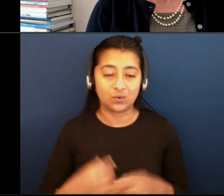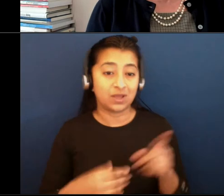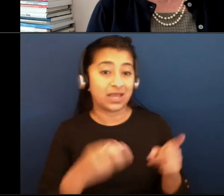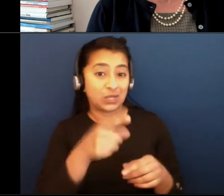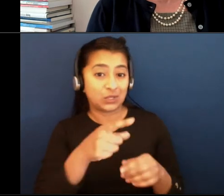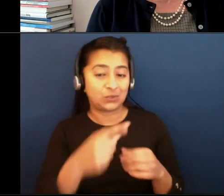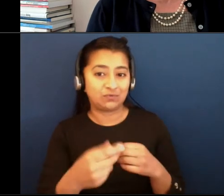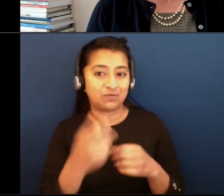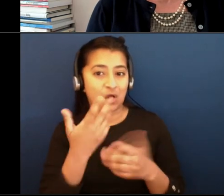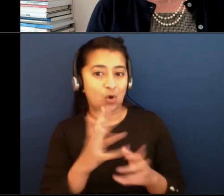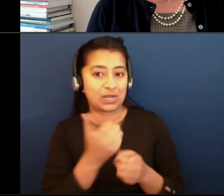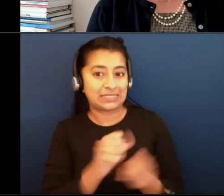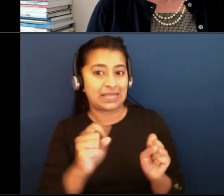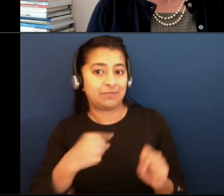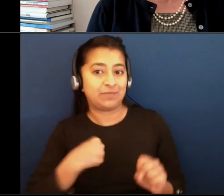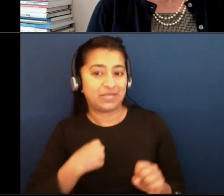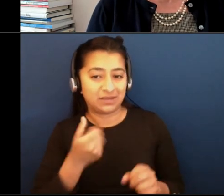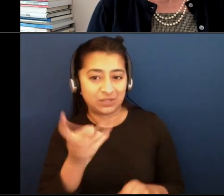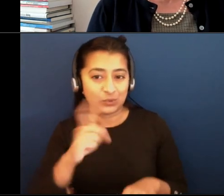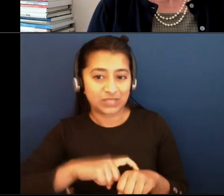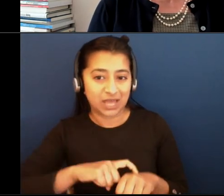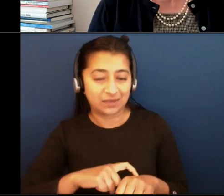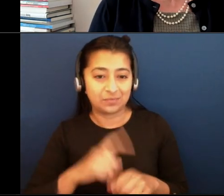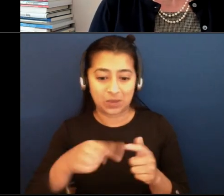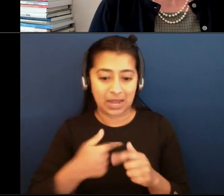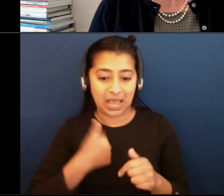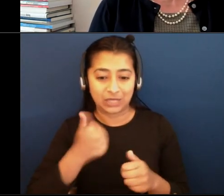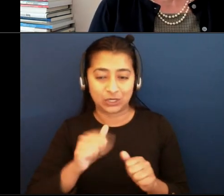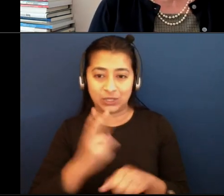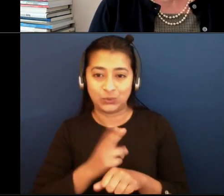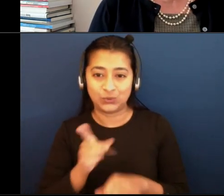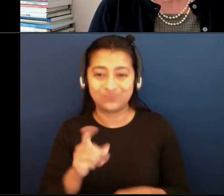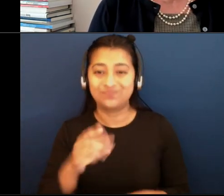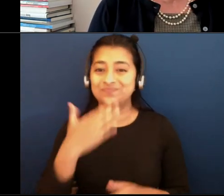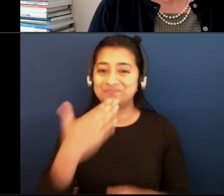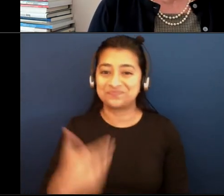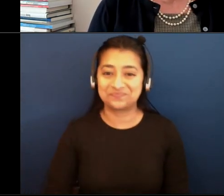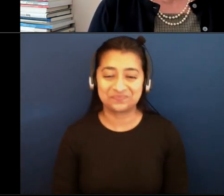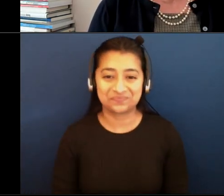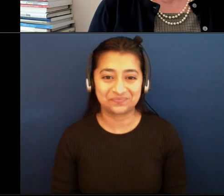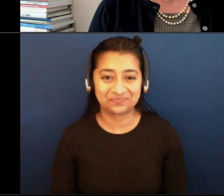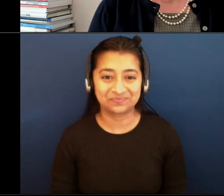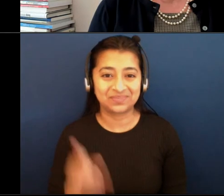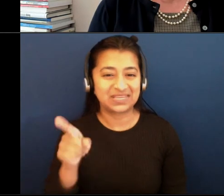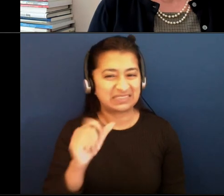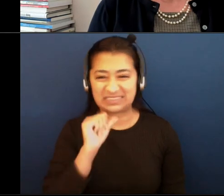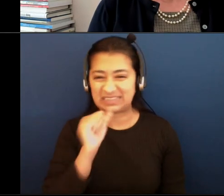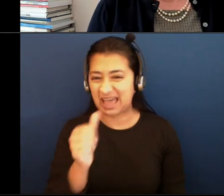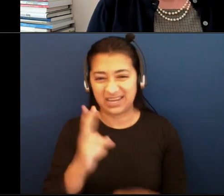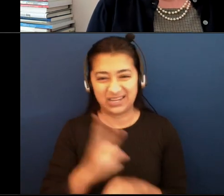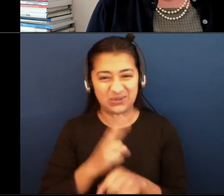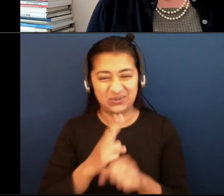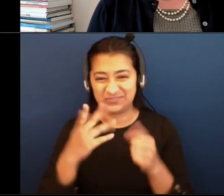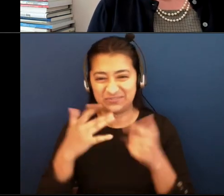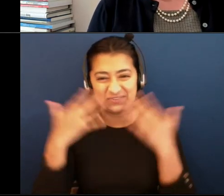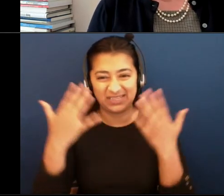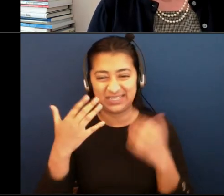times with my interface with it. So thank you. It is really not a very user-friendly